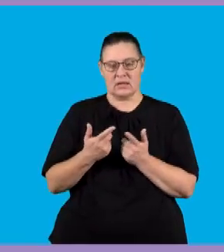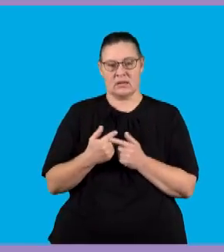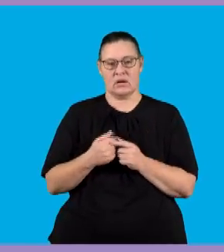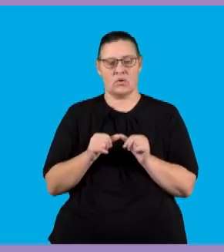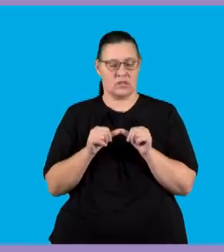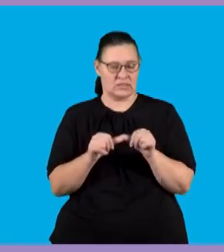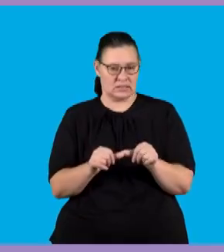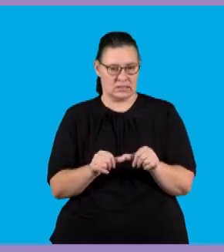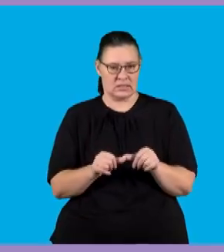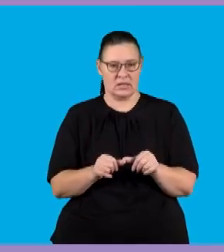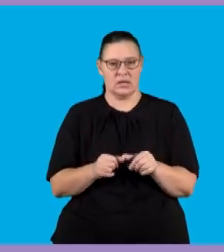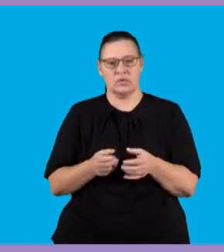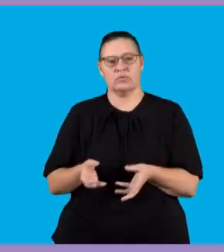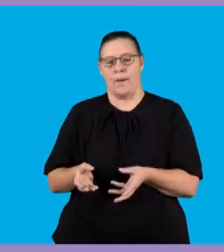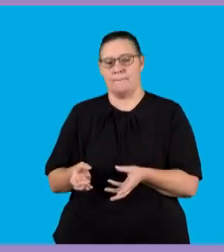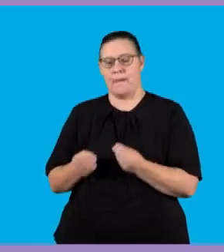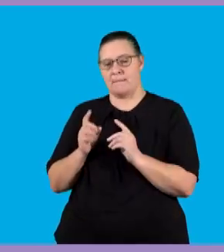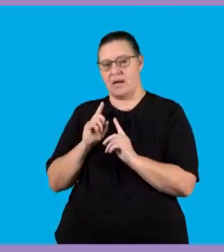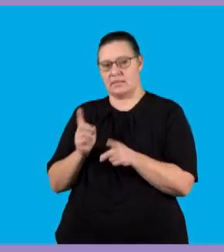add or subtract a